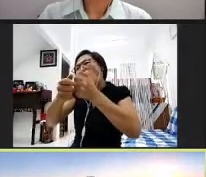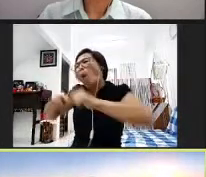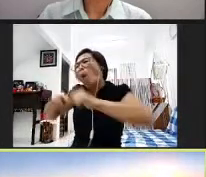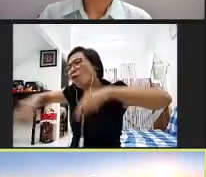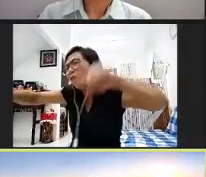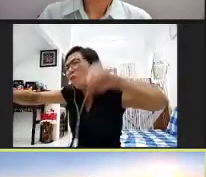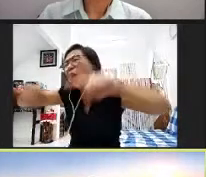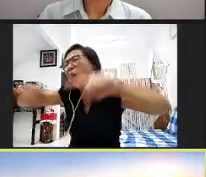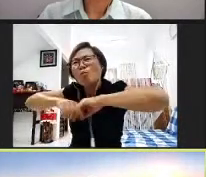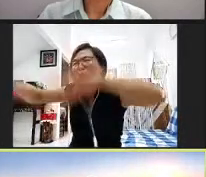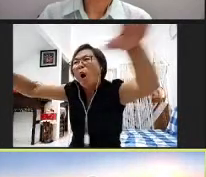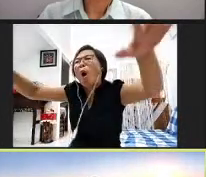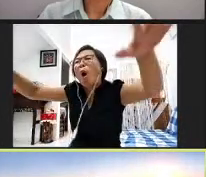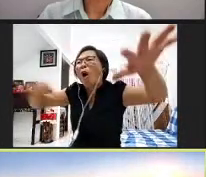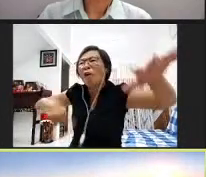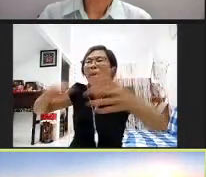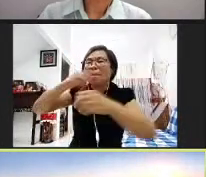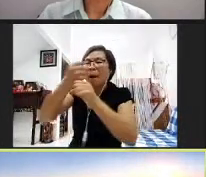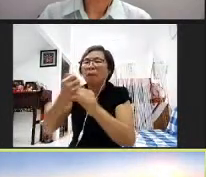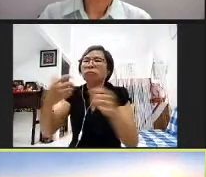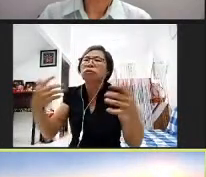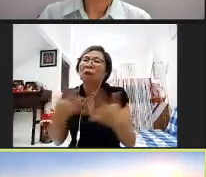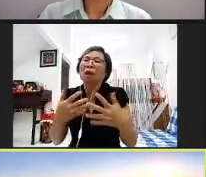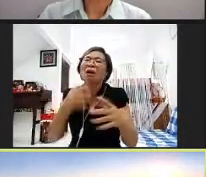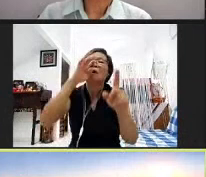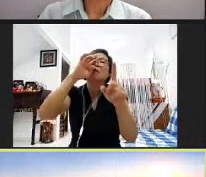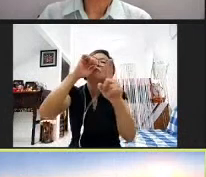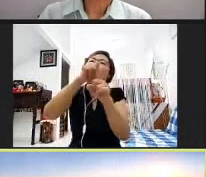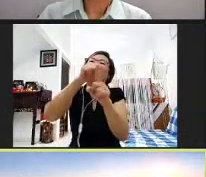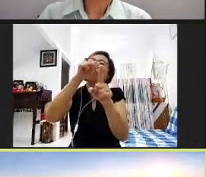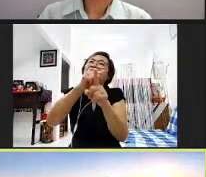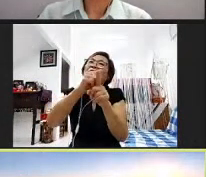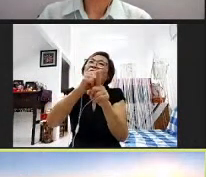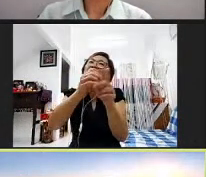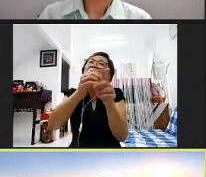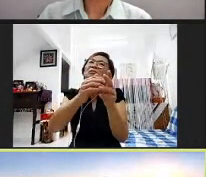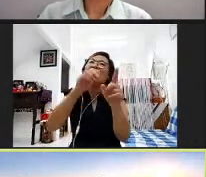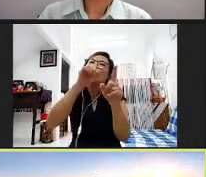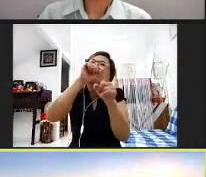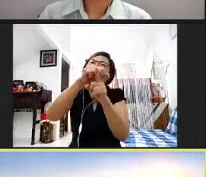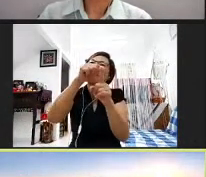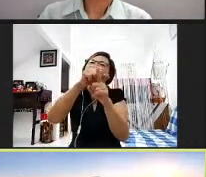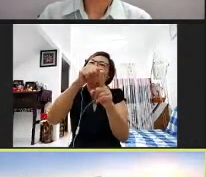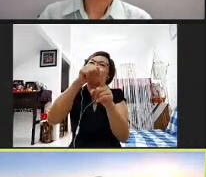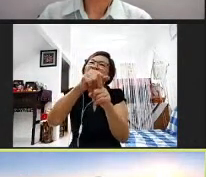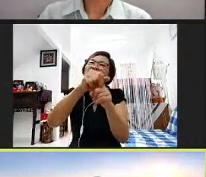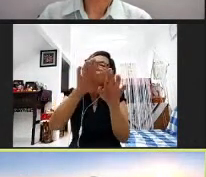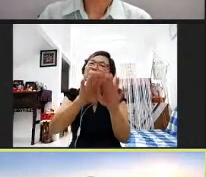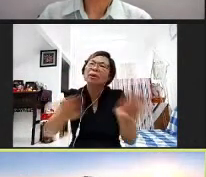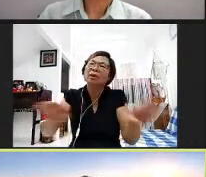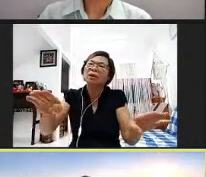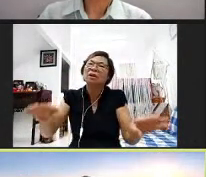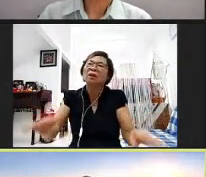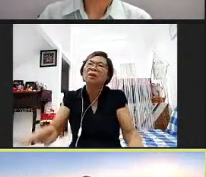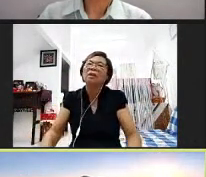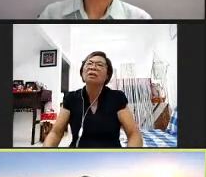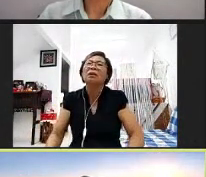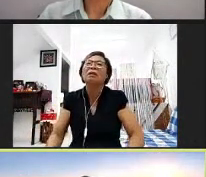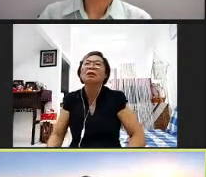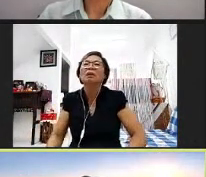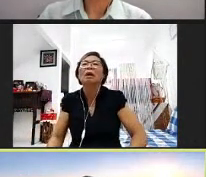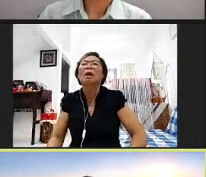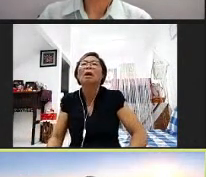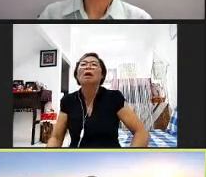fear. So one of the fake news, you know, like all these Penang nurse died of COVID-19 after